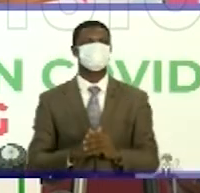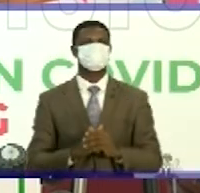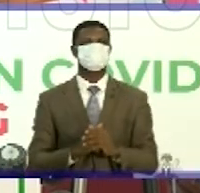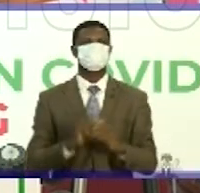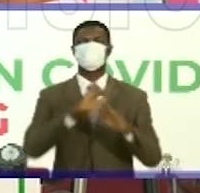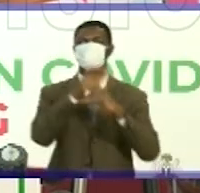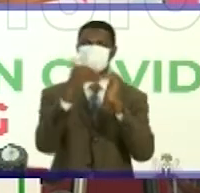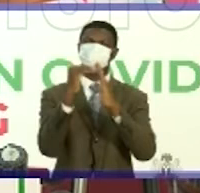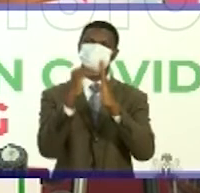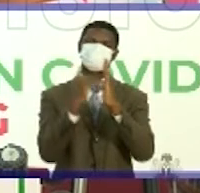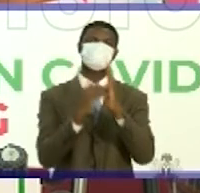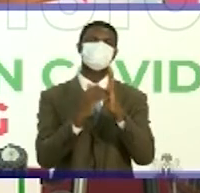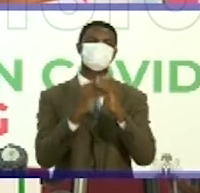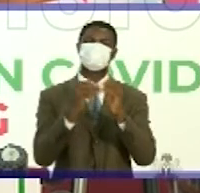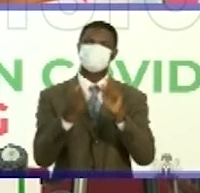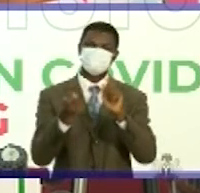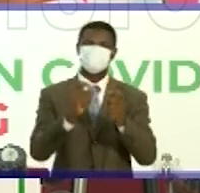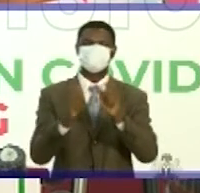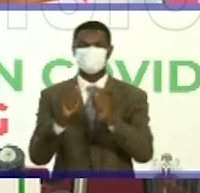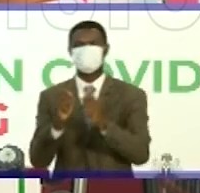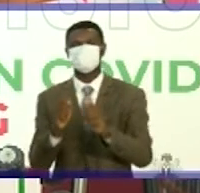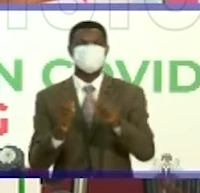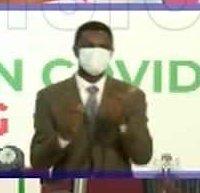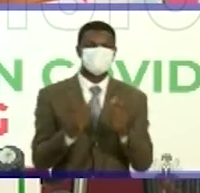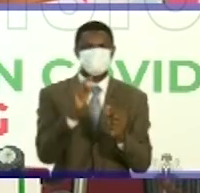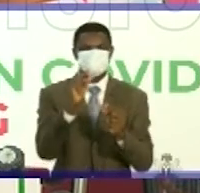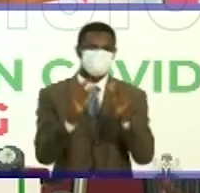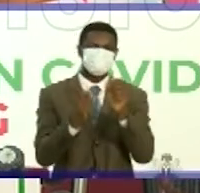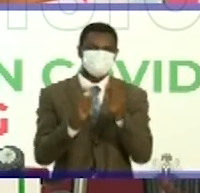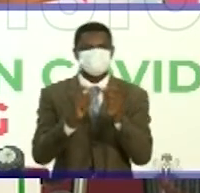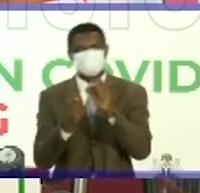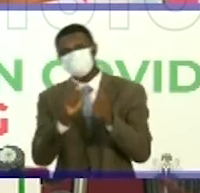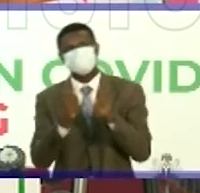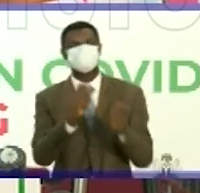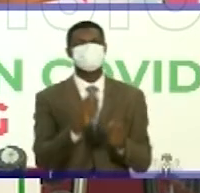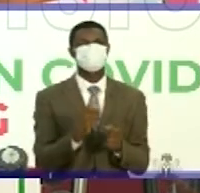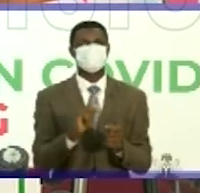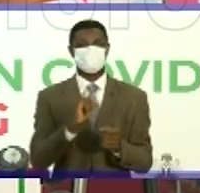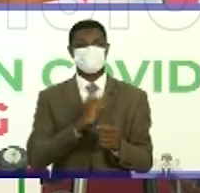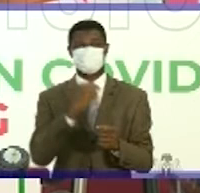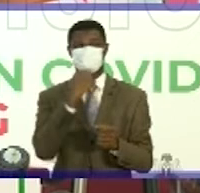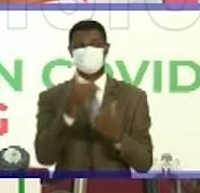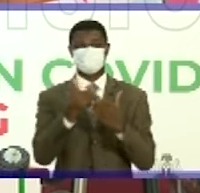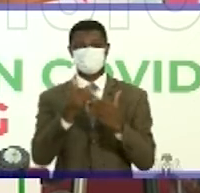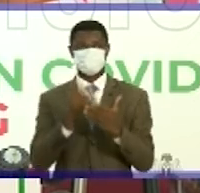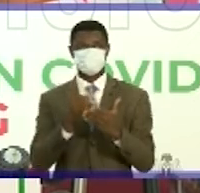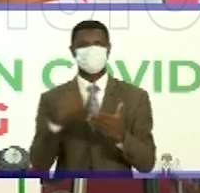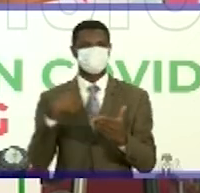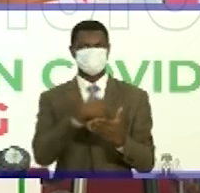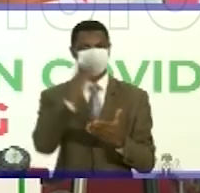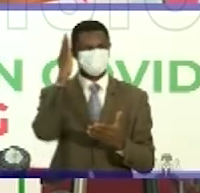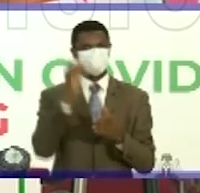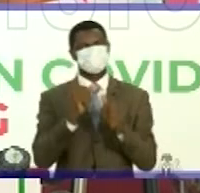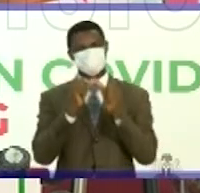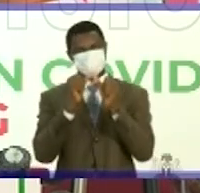are the main changes. Most of them are minor adjustments. And as I said earlier, we are continuing with the